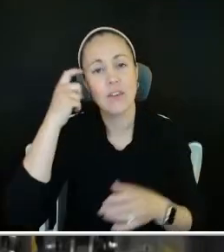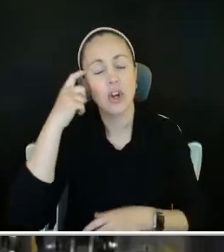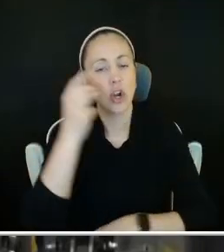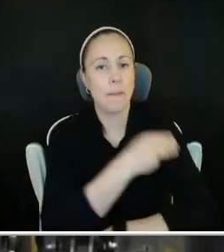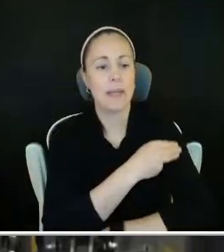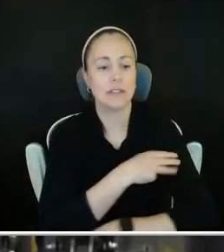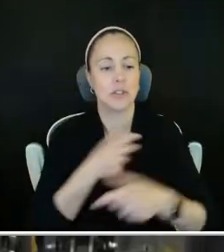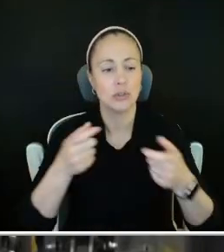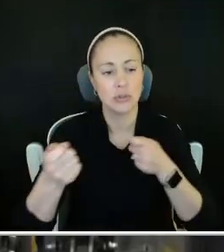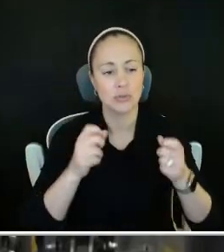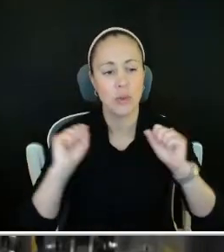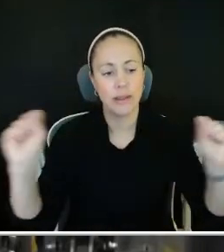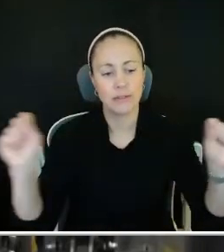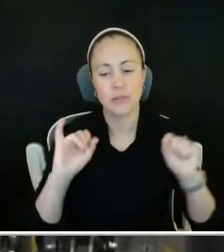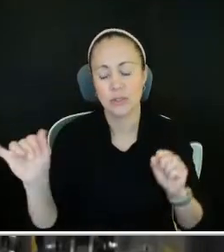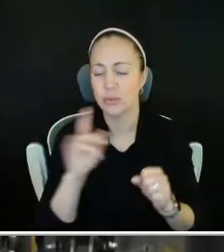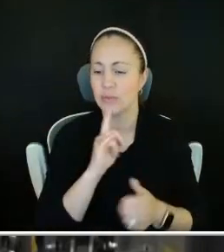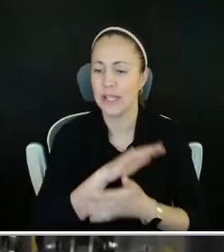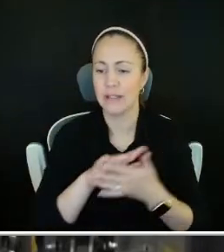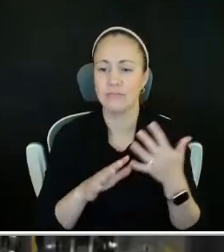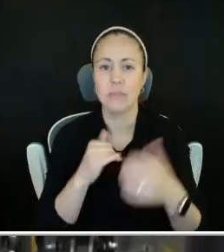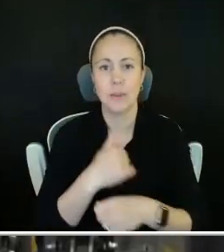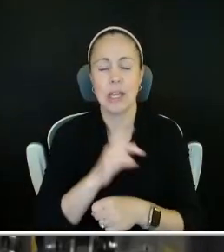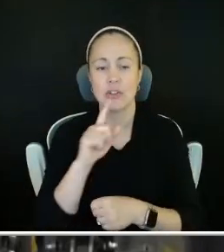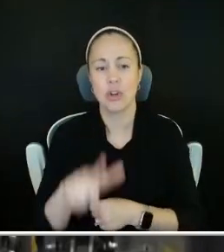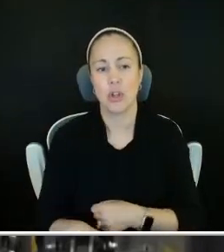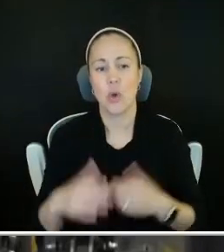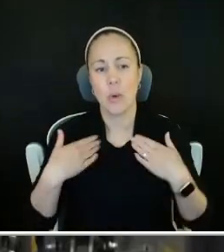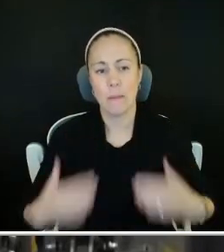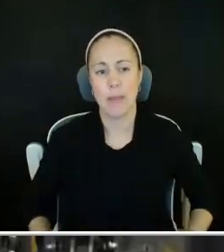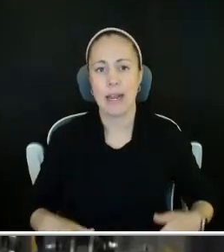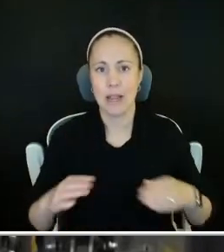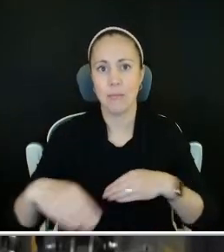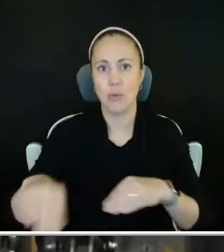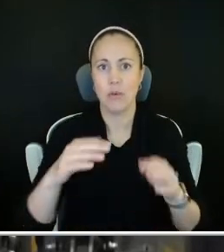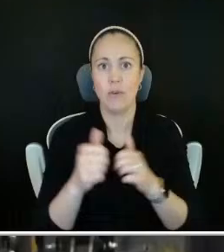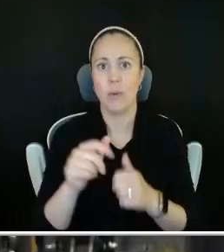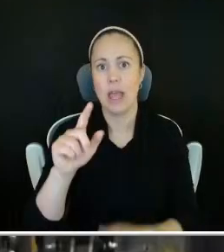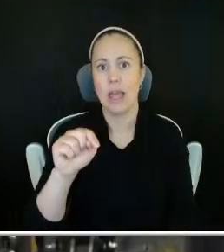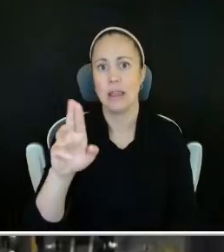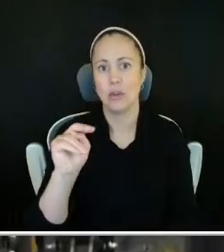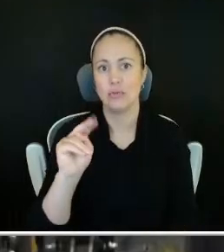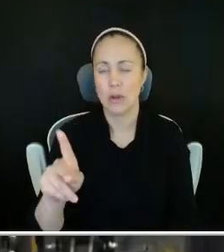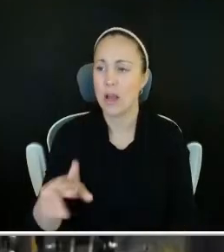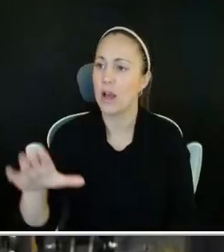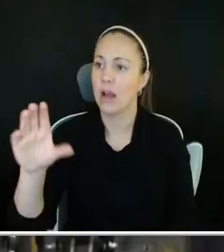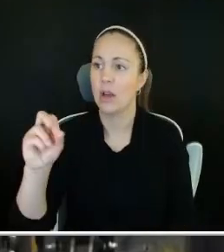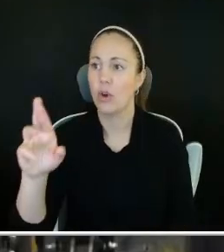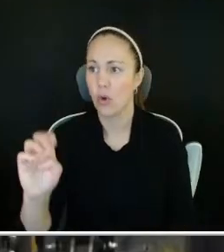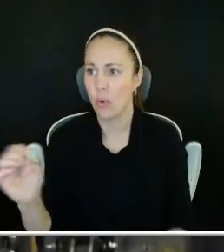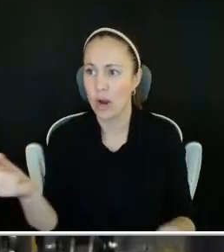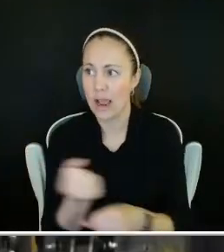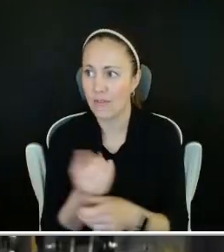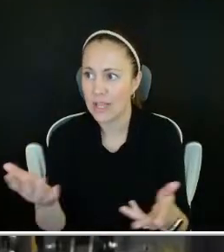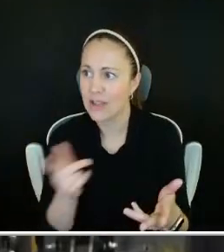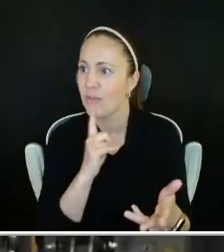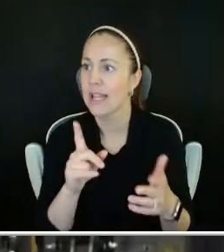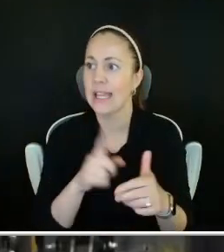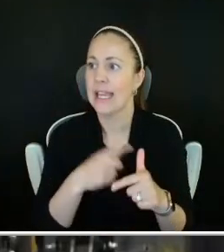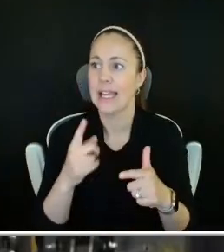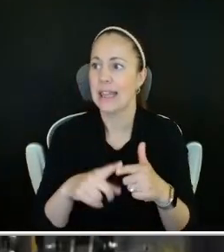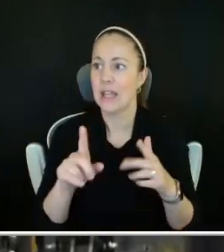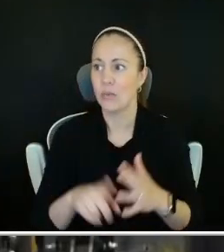so just getting the lower body to move with the trunk and their core and then moving with the upper body. Then we start to kind of set the table in order to be